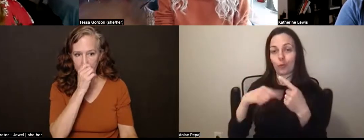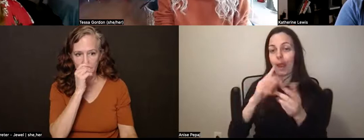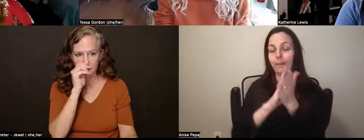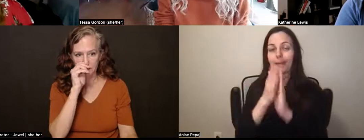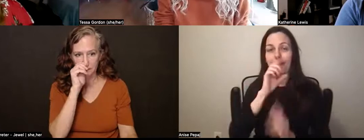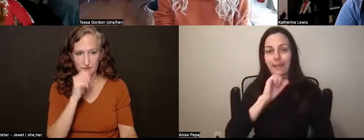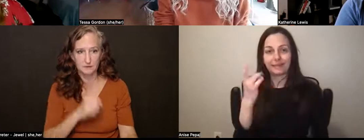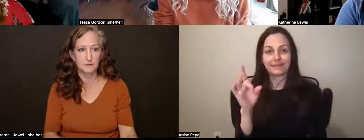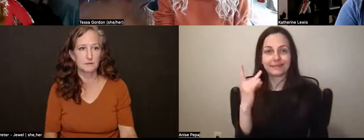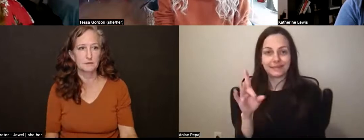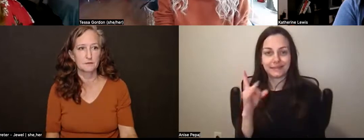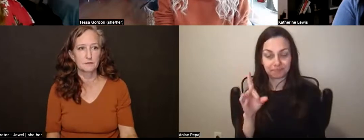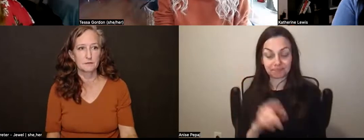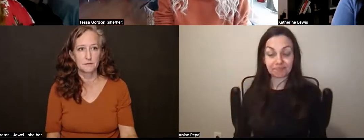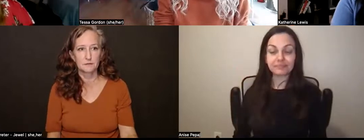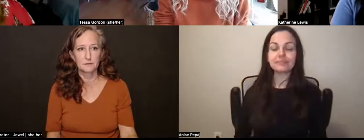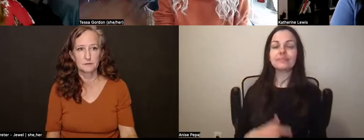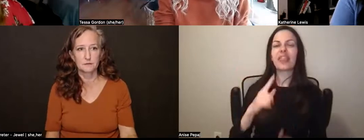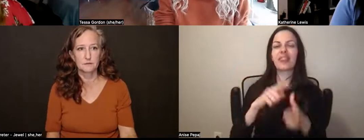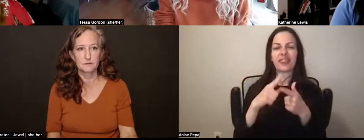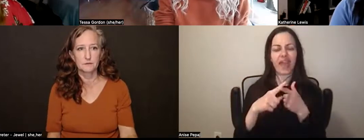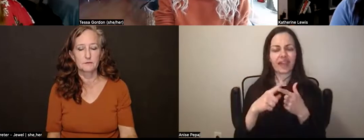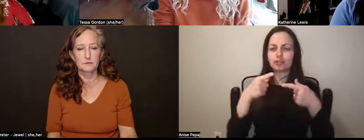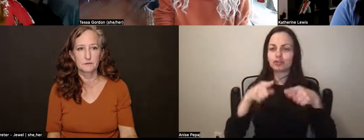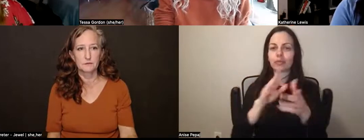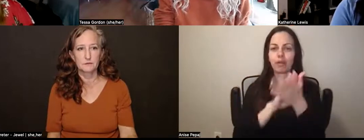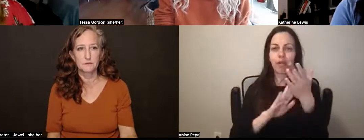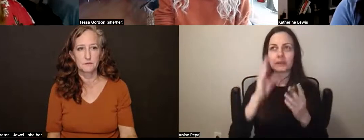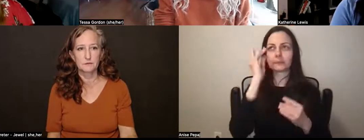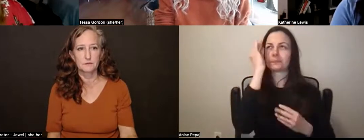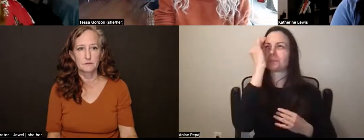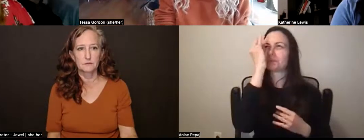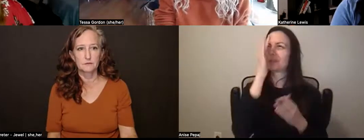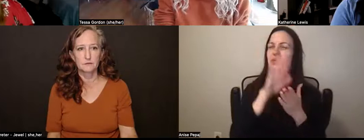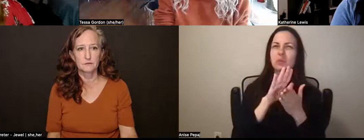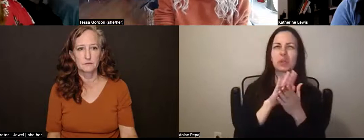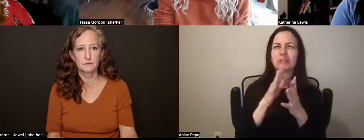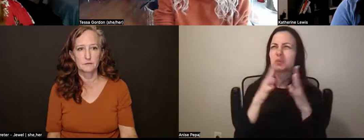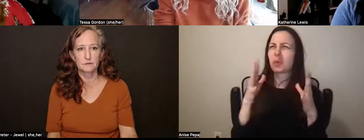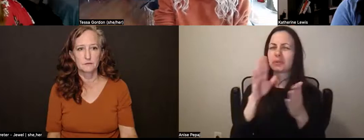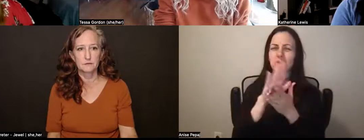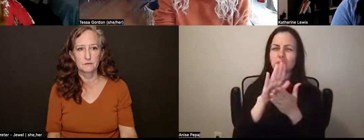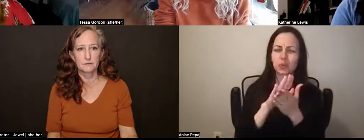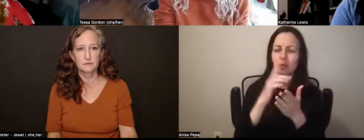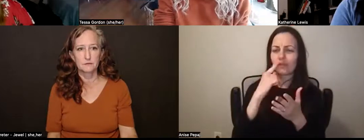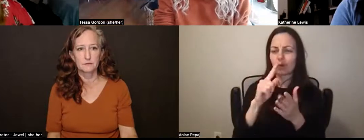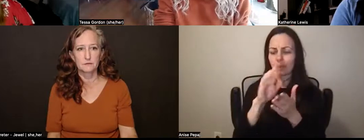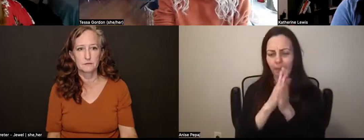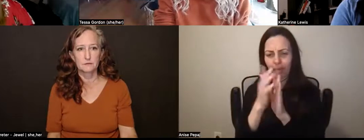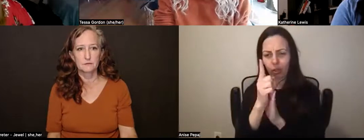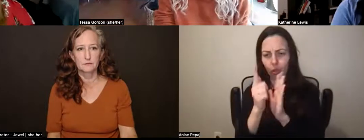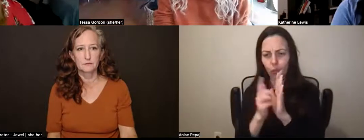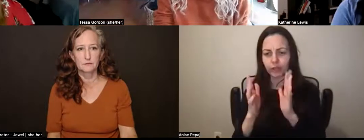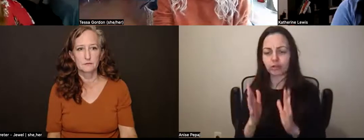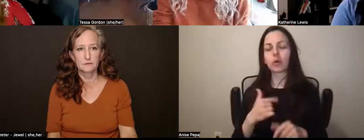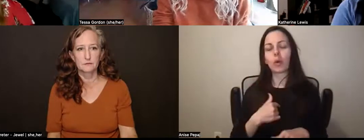then in college, thinking about all of that school, it turned me off really, really bad, and decided that if you can't beat them, you have to